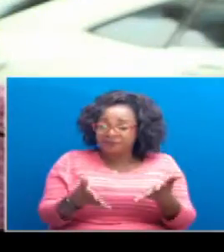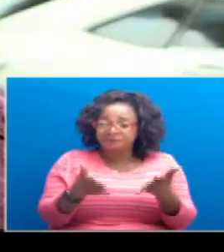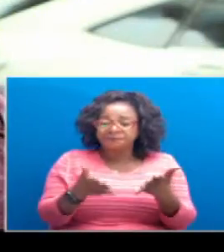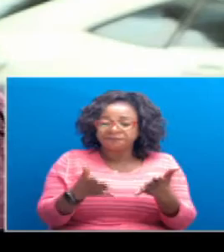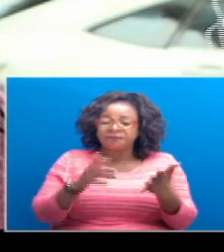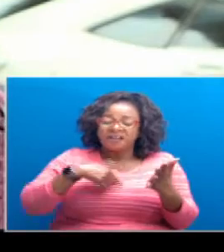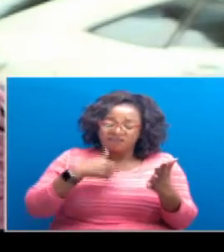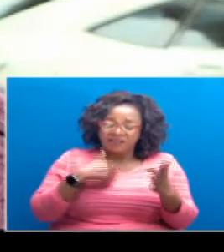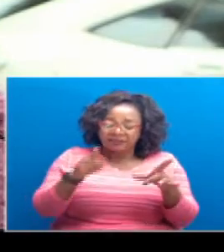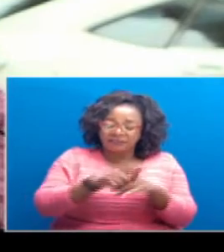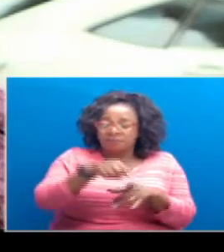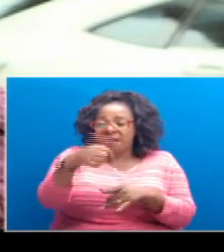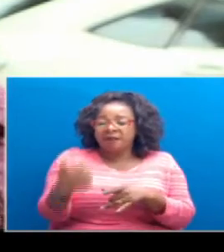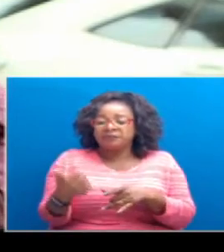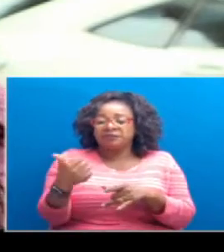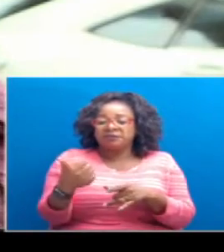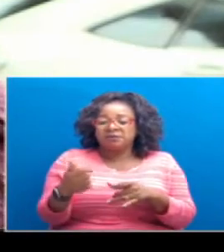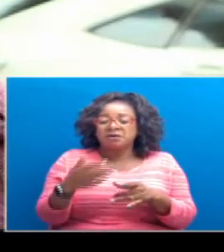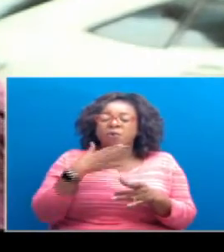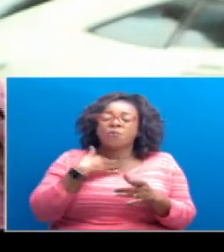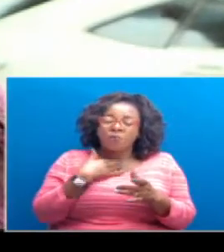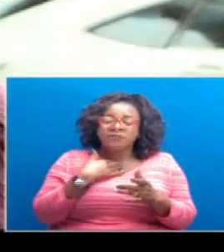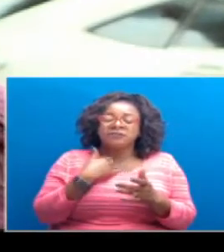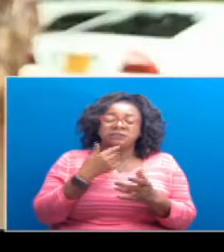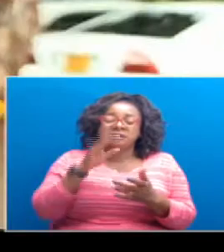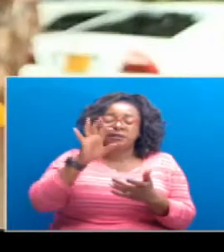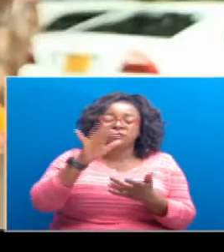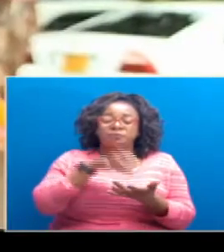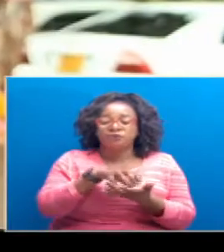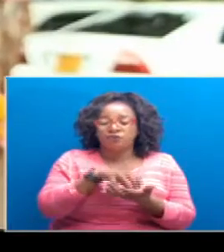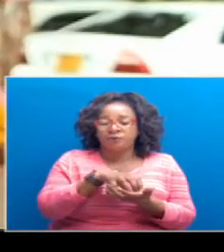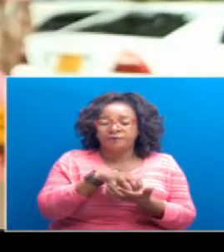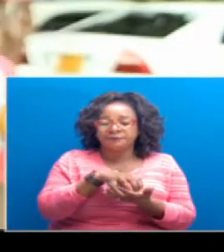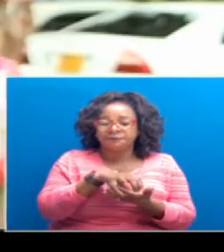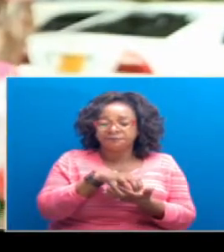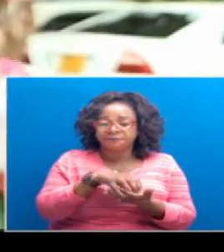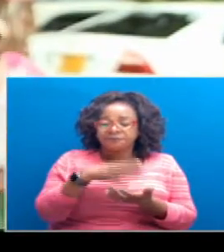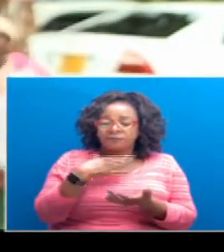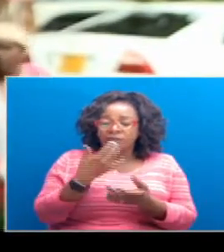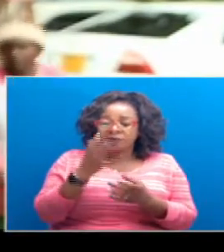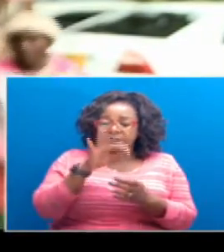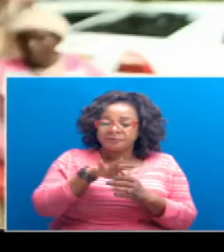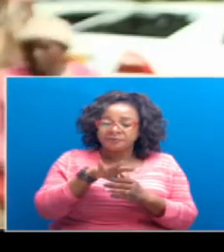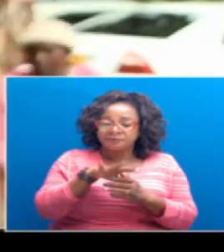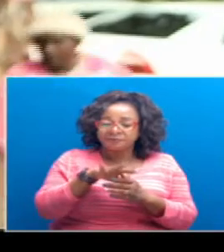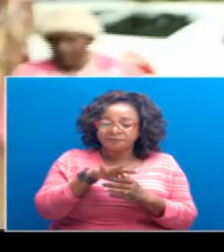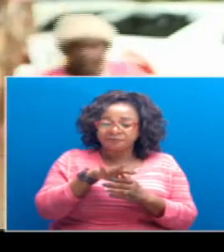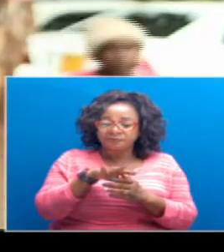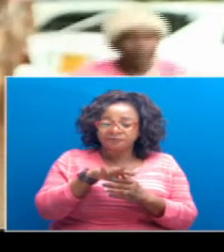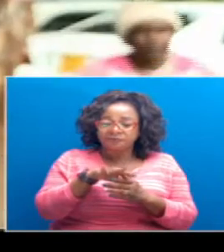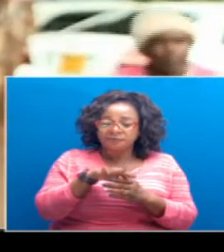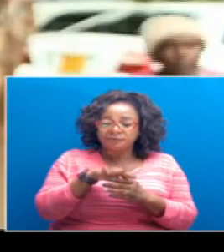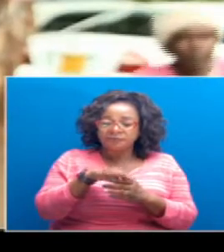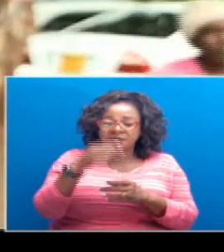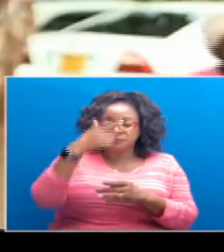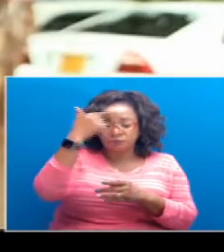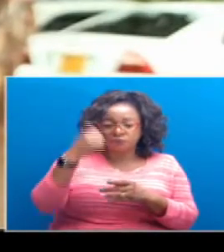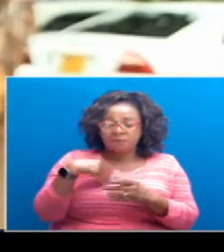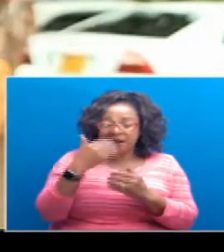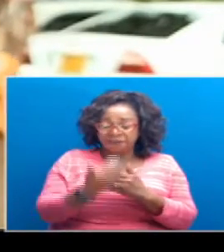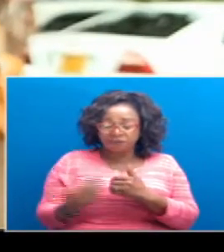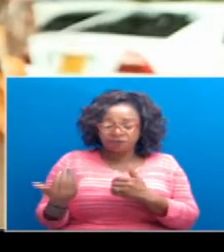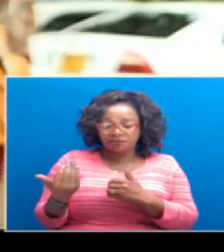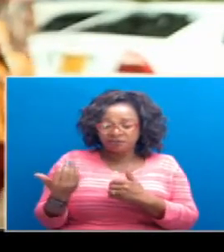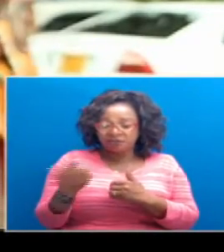venye hao wengine wameishi kutaka kupata hizo viti sasa. Nataka kupiga kura tarehe 9 juu ya watoi wangu